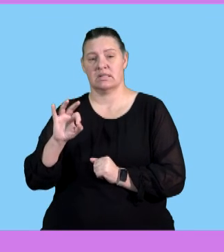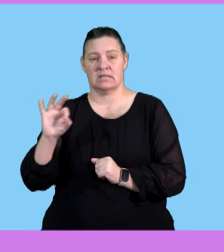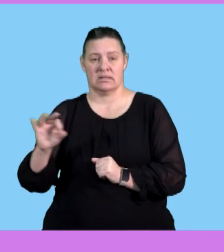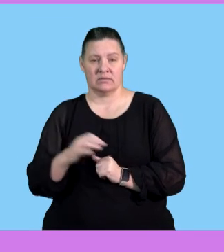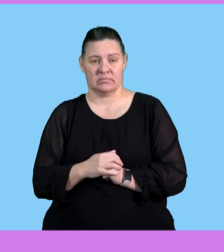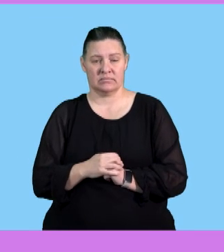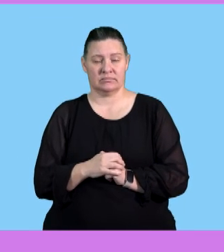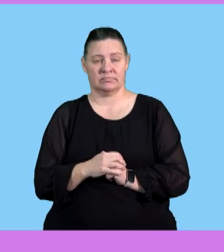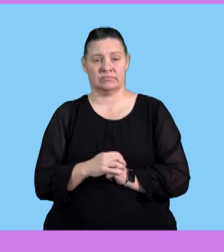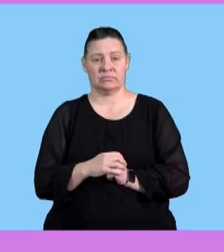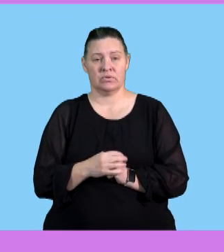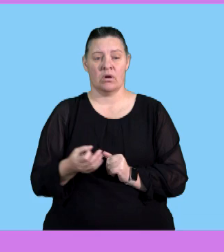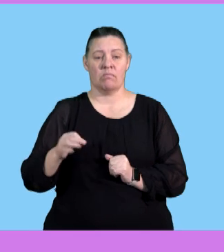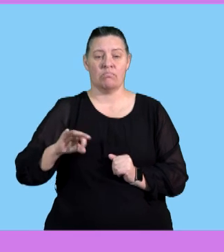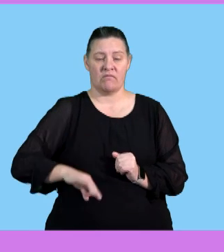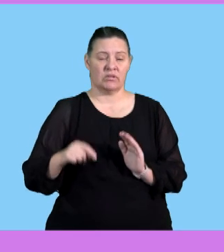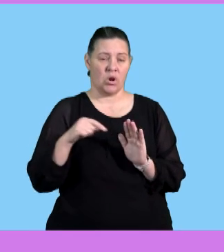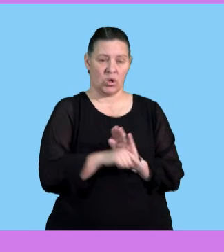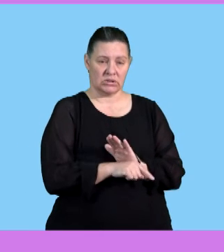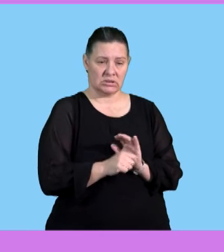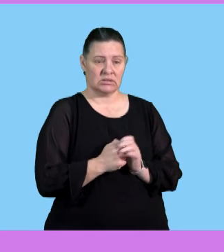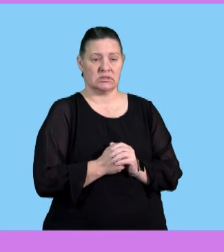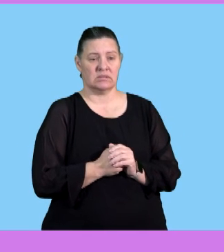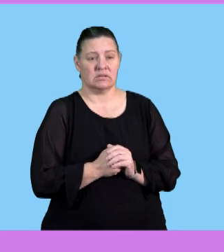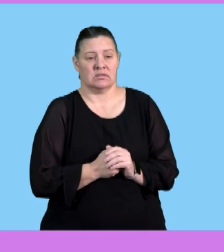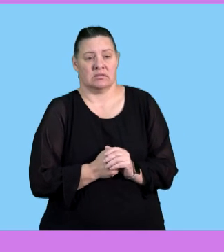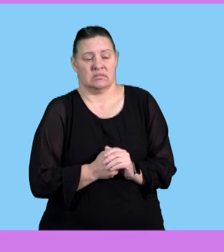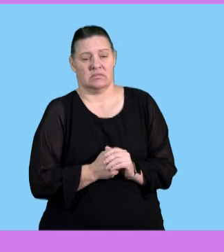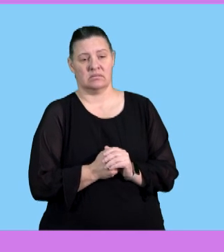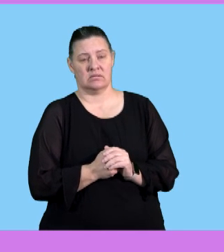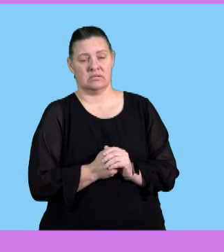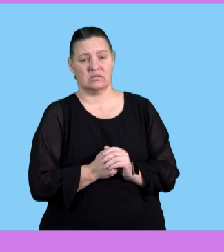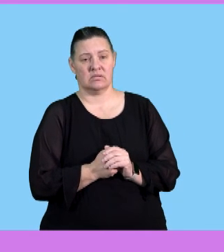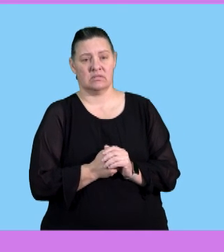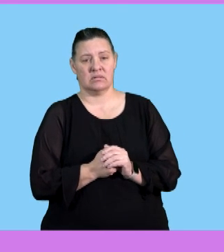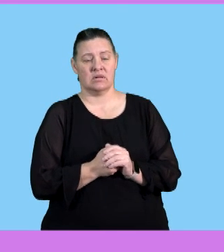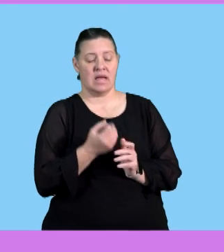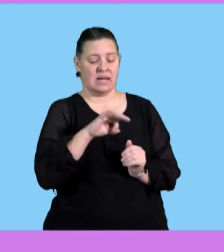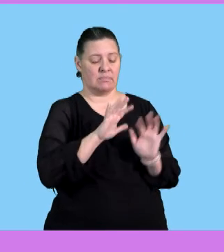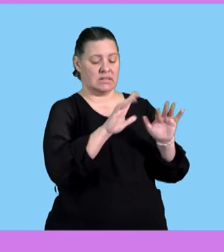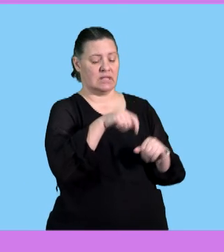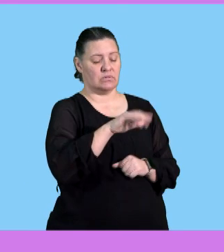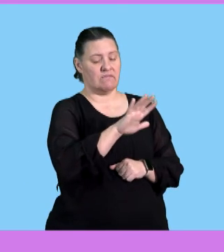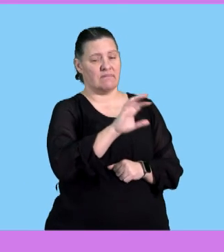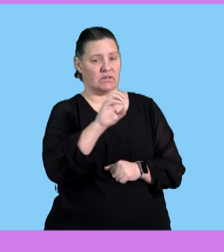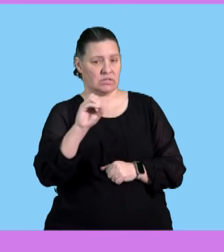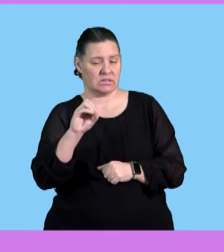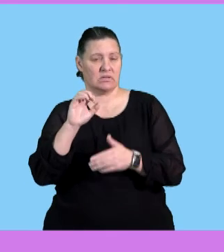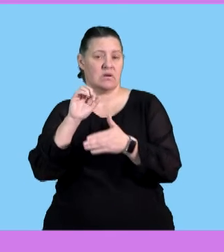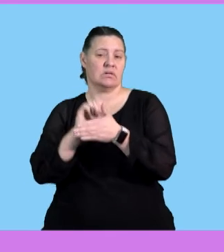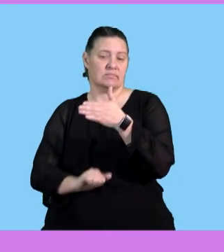10,032 Rand 33. So the profit and loss is going to be the